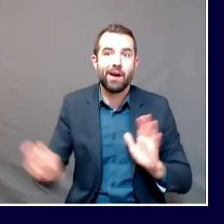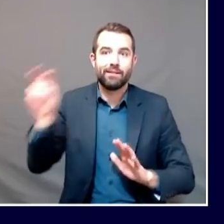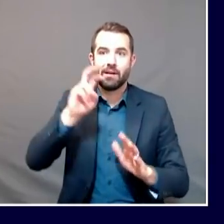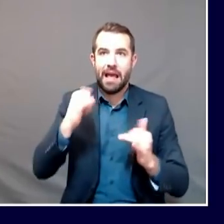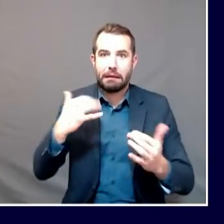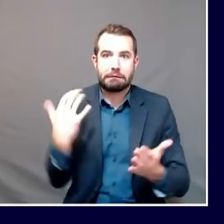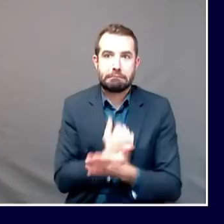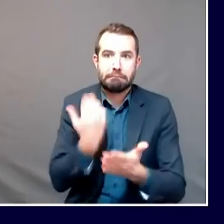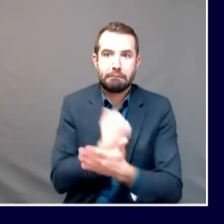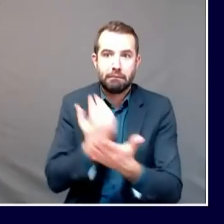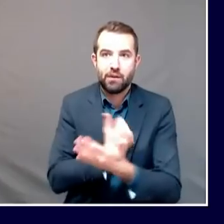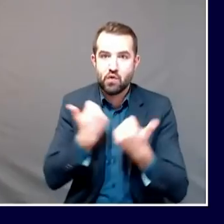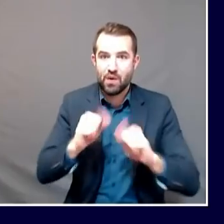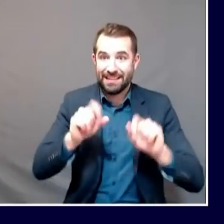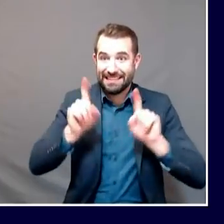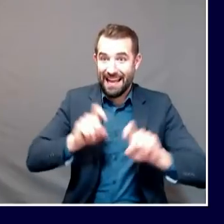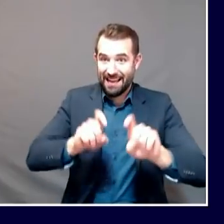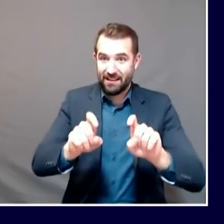Dustin,